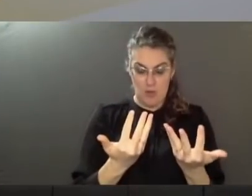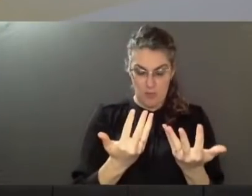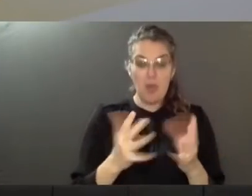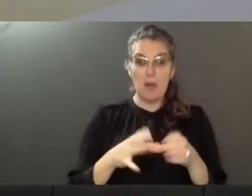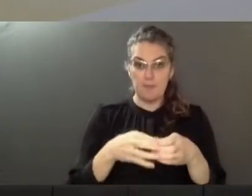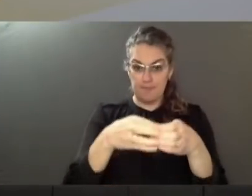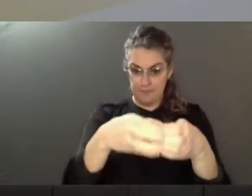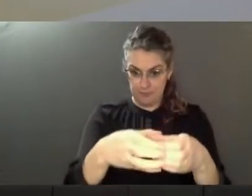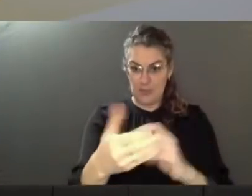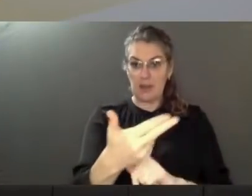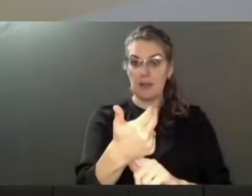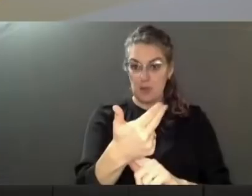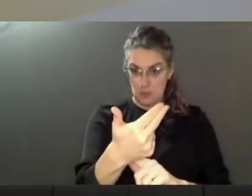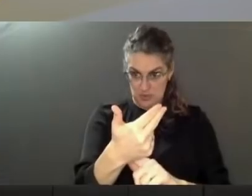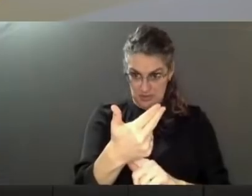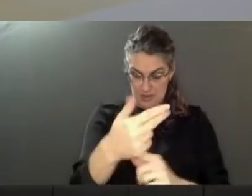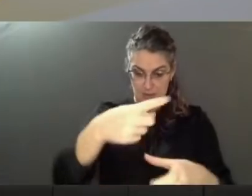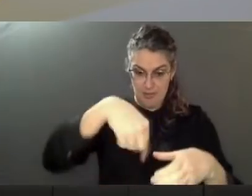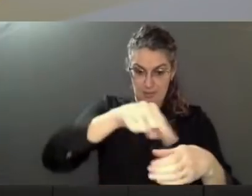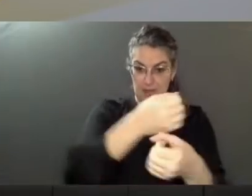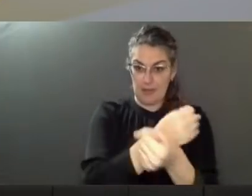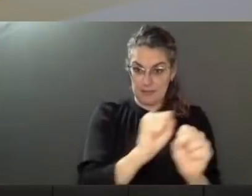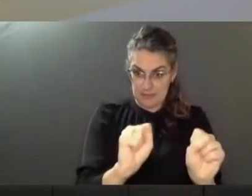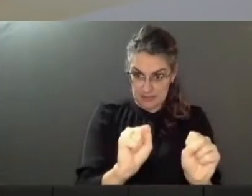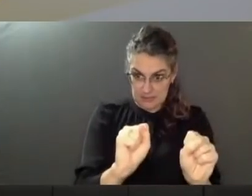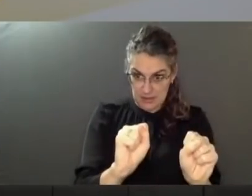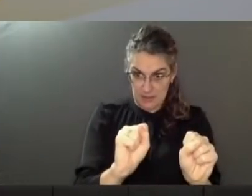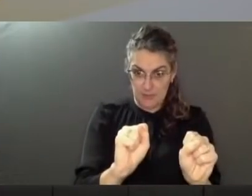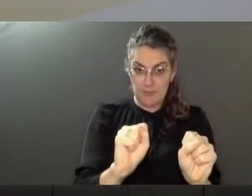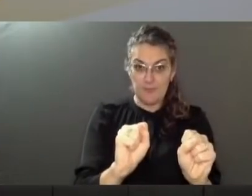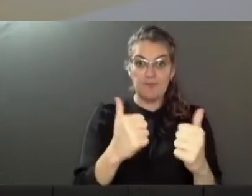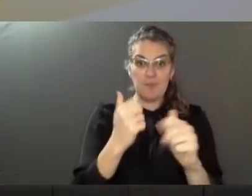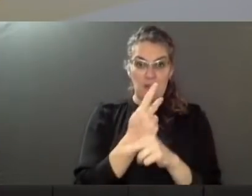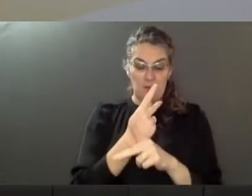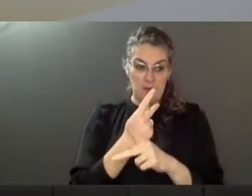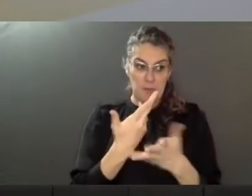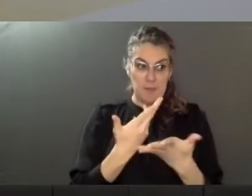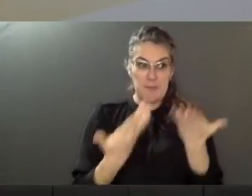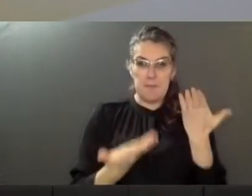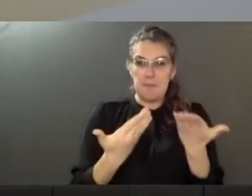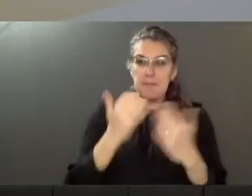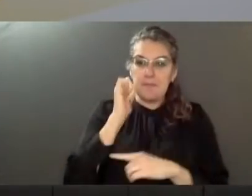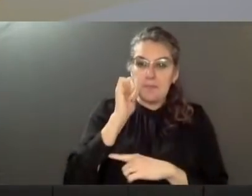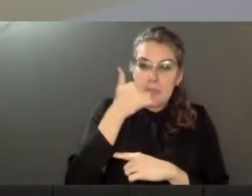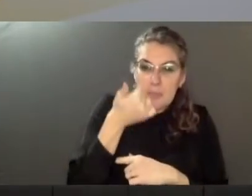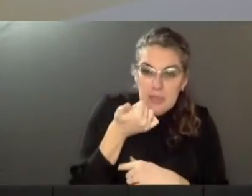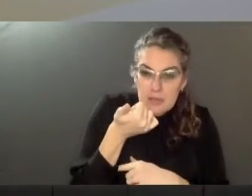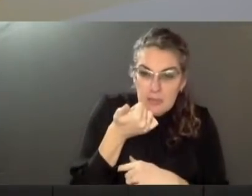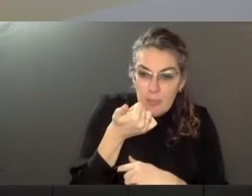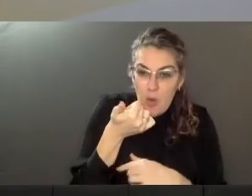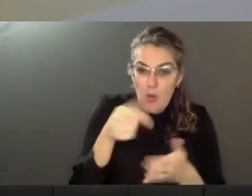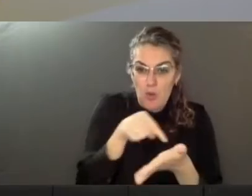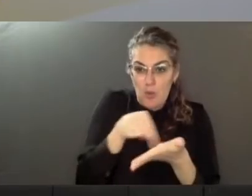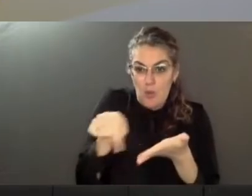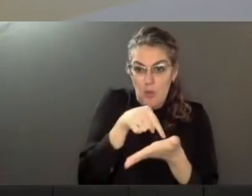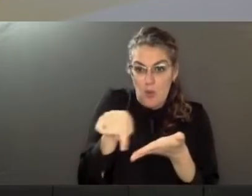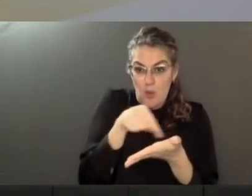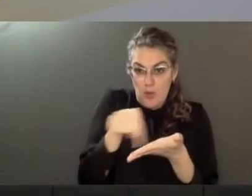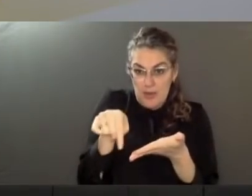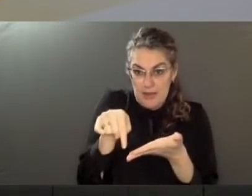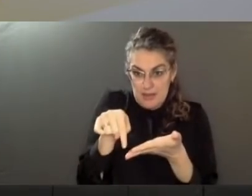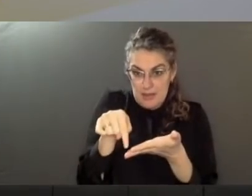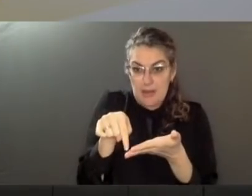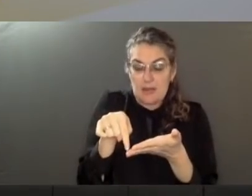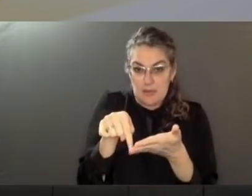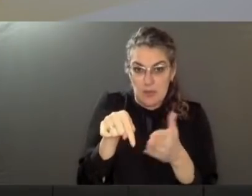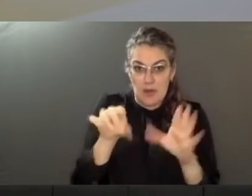discussing with them whether we should go tomorrow or the next day or another day this week. So they will be done,